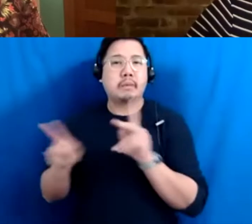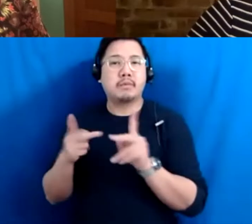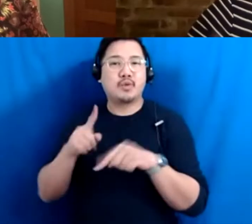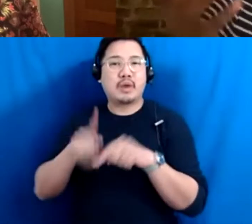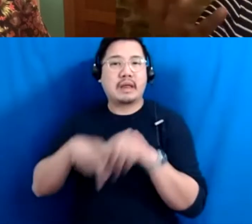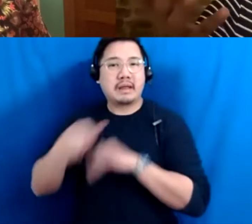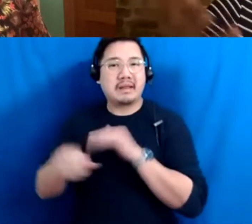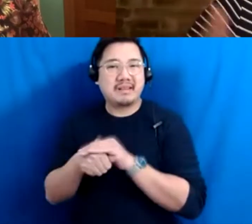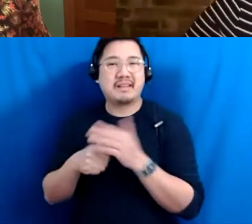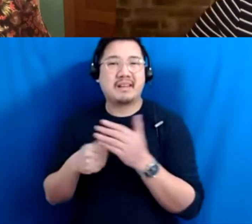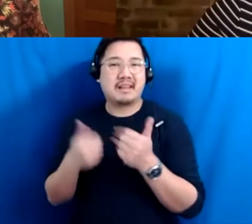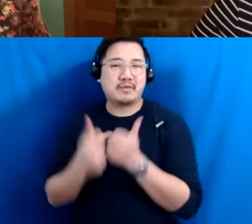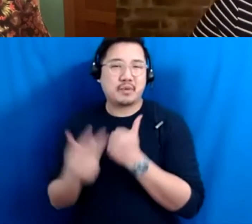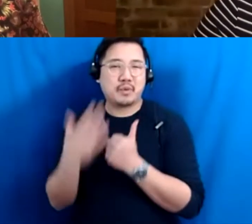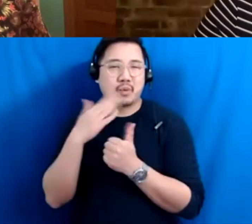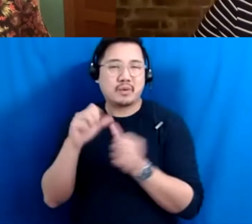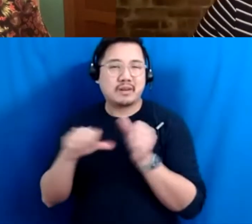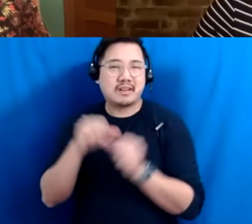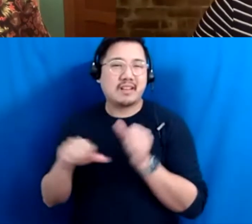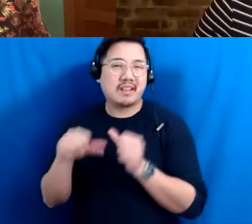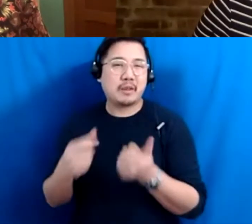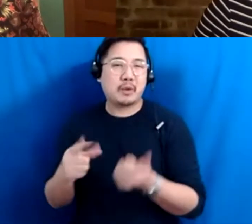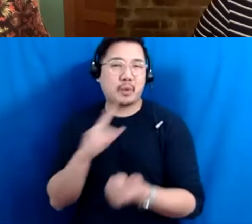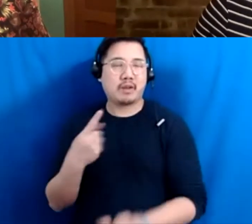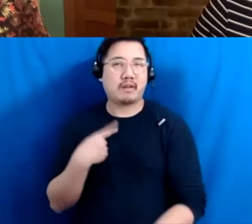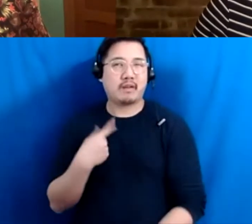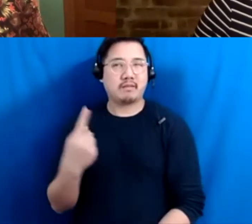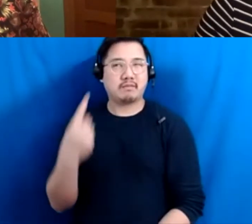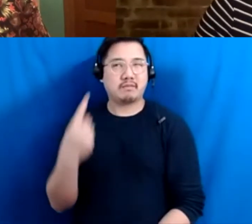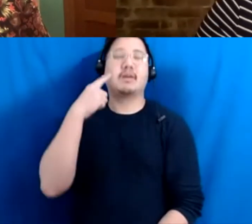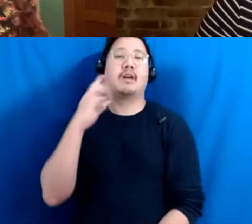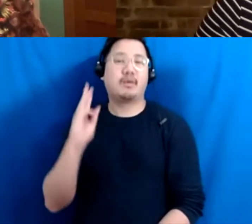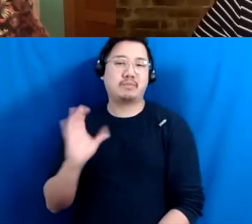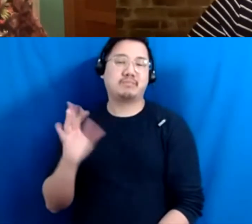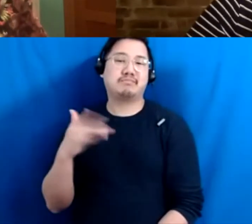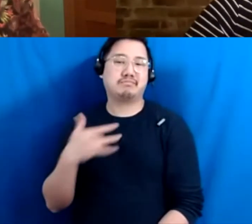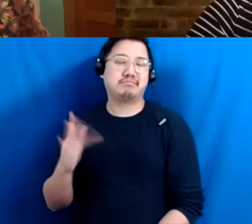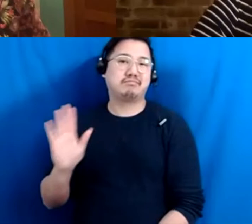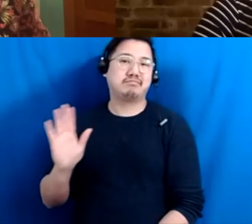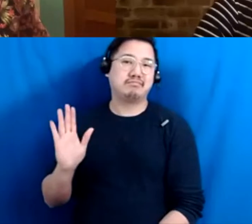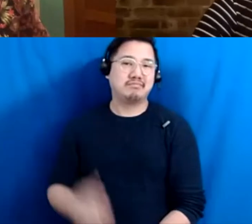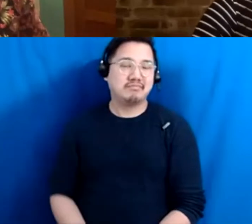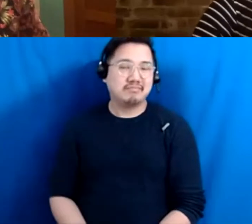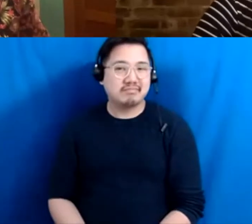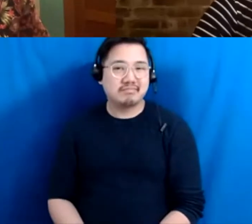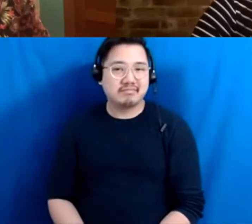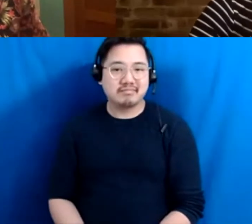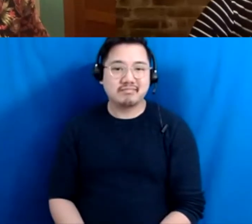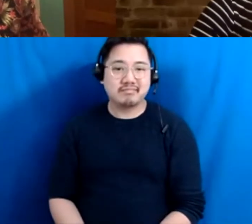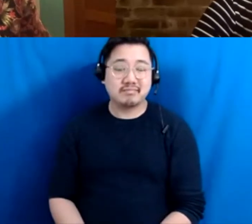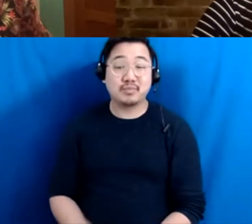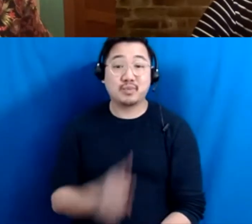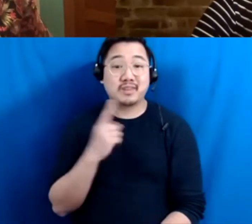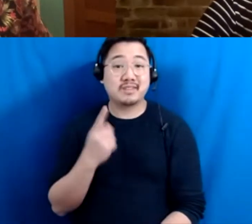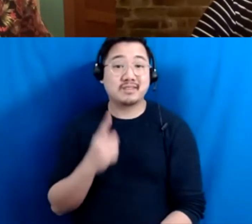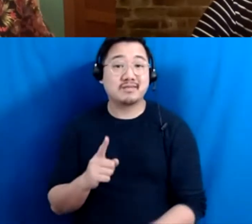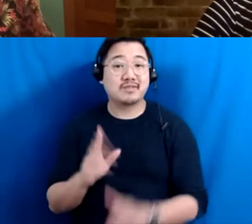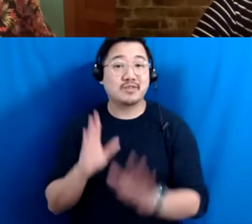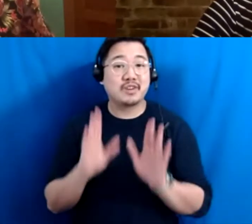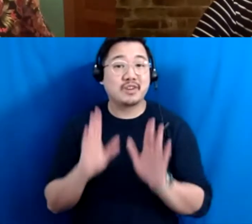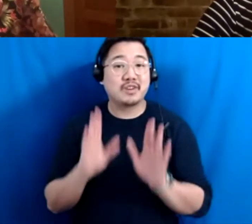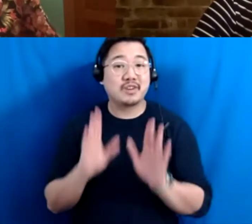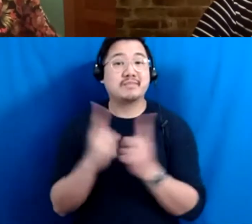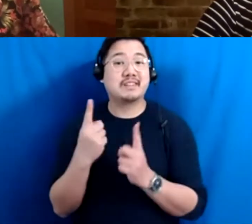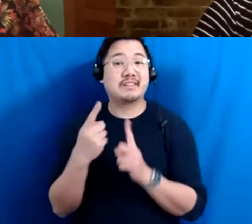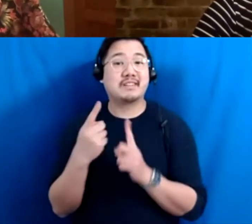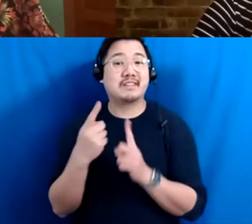Wisco. But I'm curious about what it meant for you. Yeah, Why no, was I was just listening. It's so great to run into somebody who's from Wisconsin